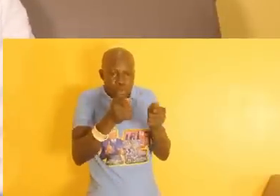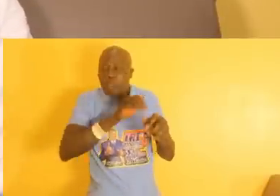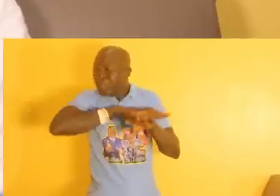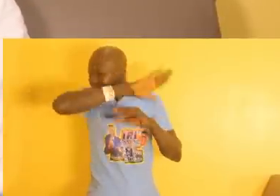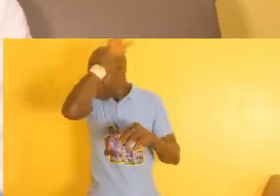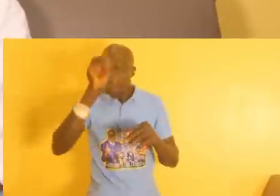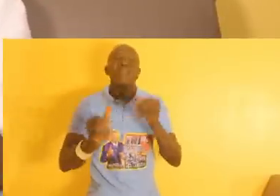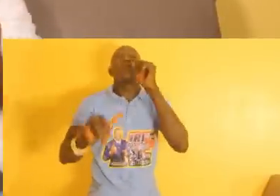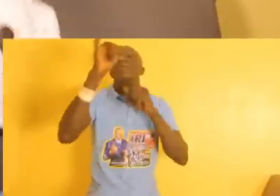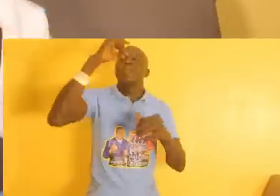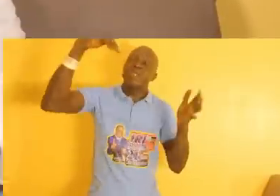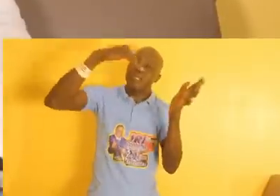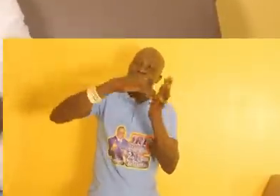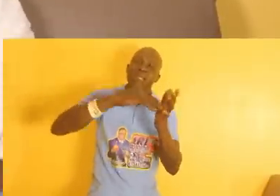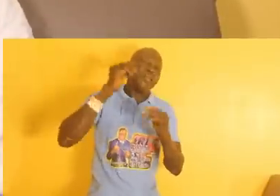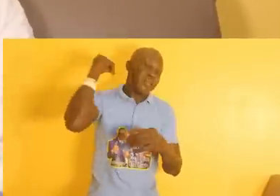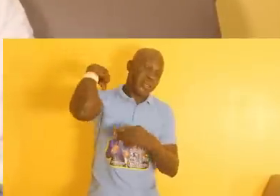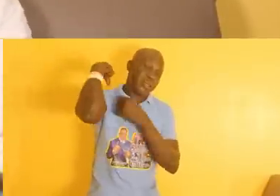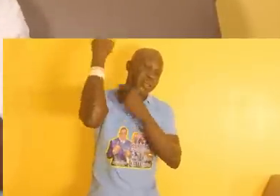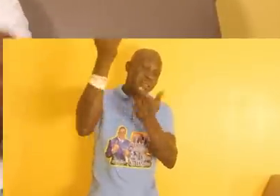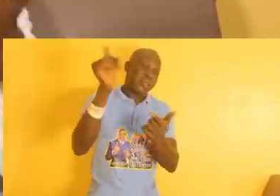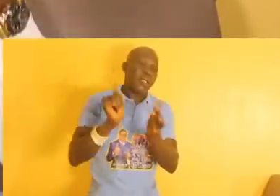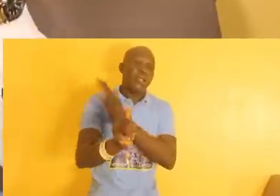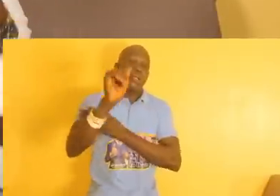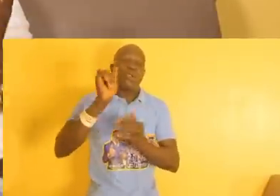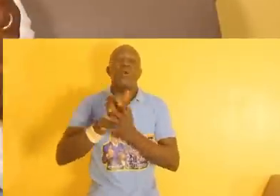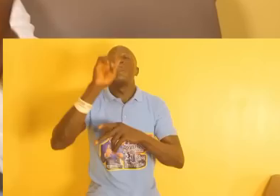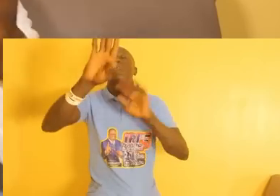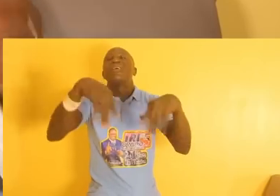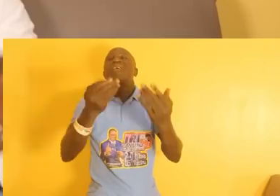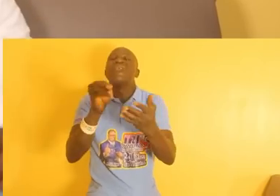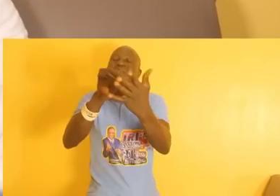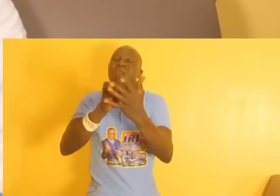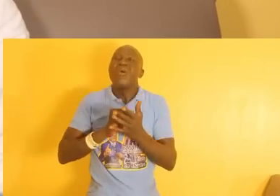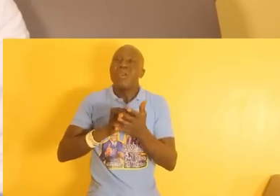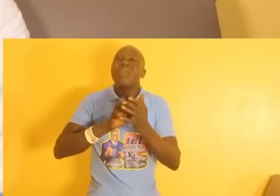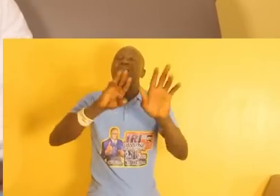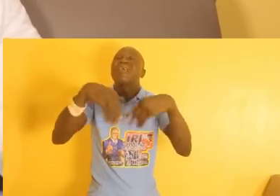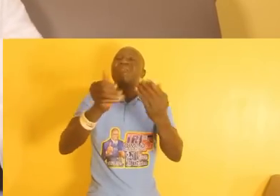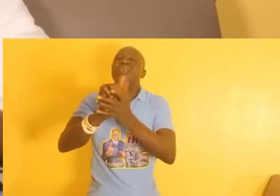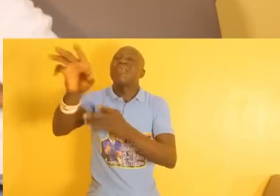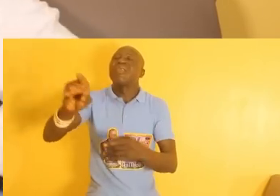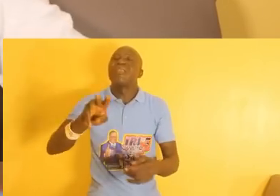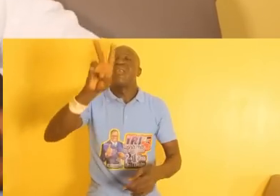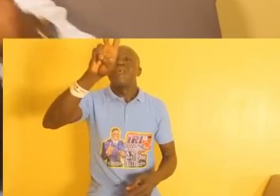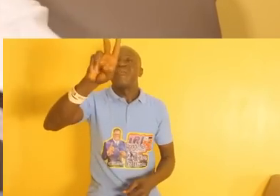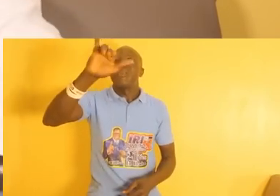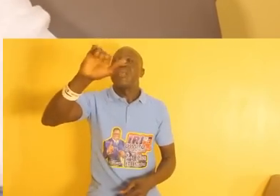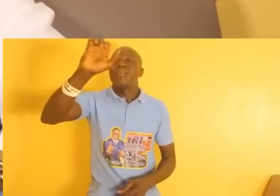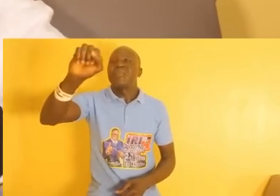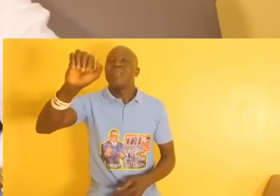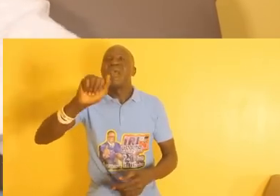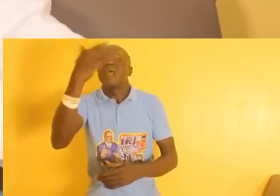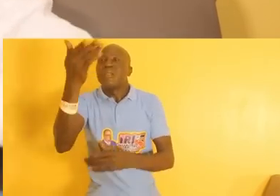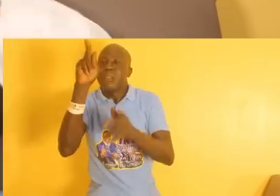said, he's not drinking. After then, God granted visa of Switzerland. The one that